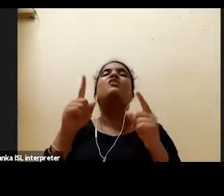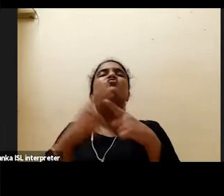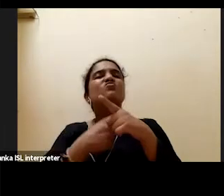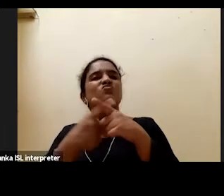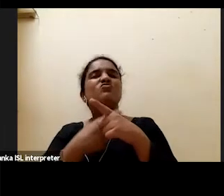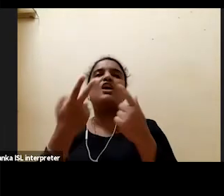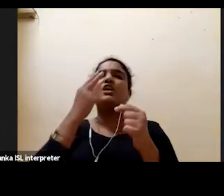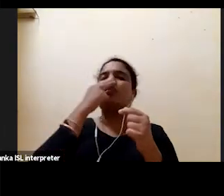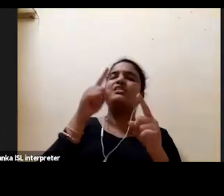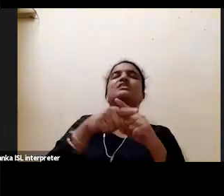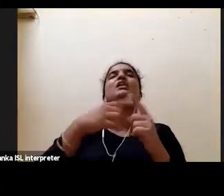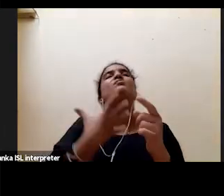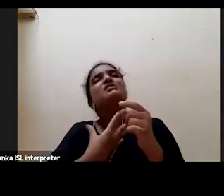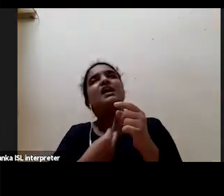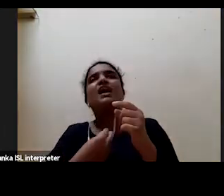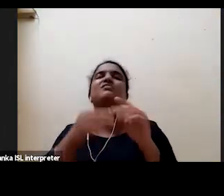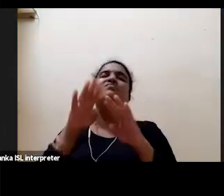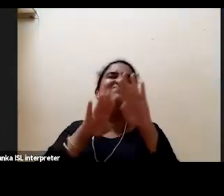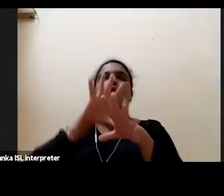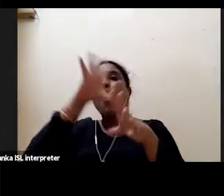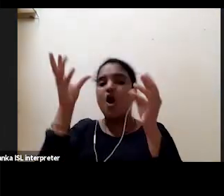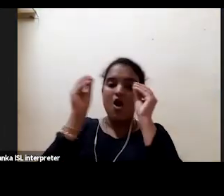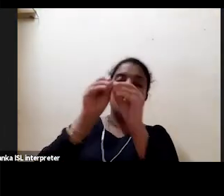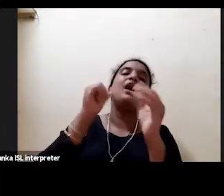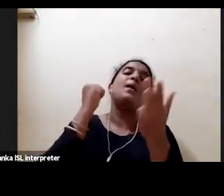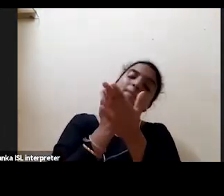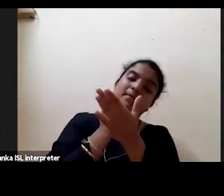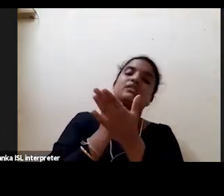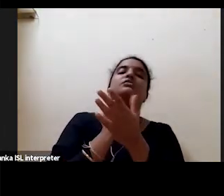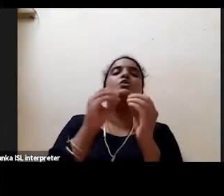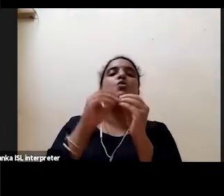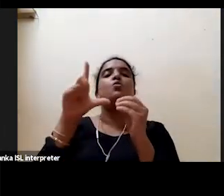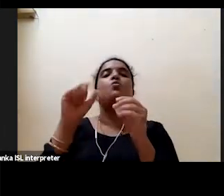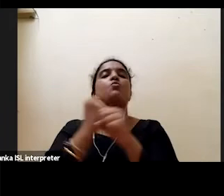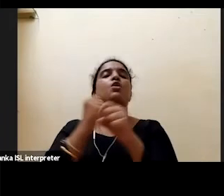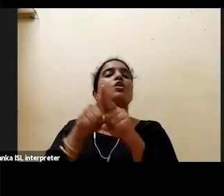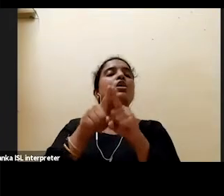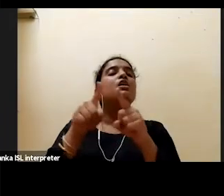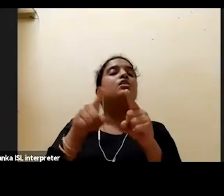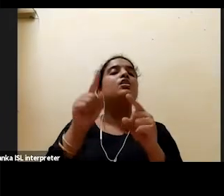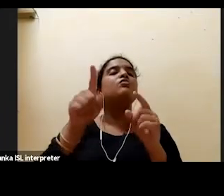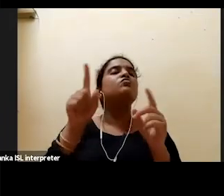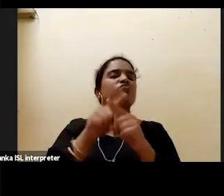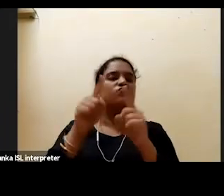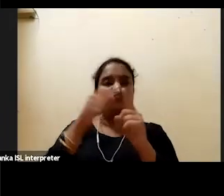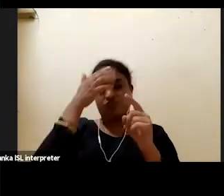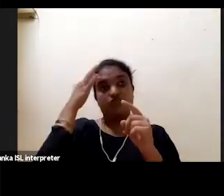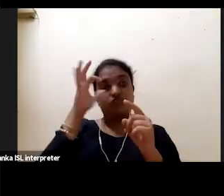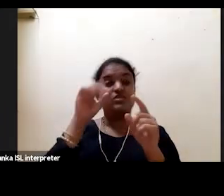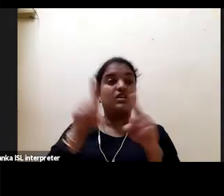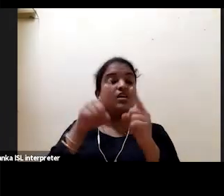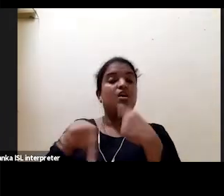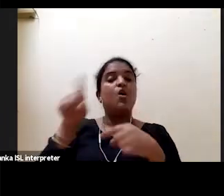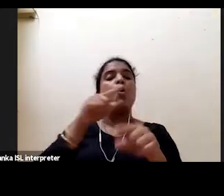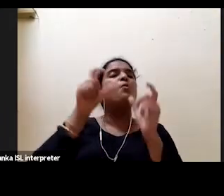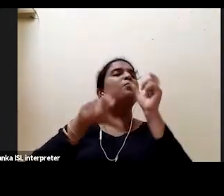joy, sadness, suspense. This there are it's we are lucky that there are so many emotions already